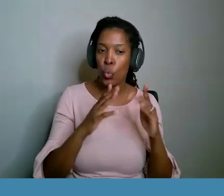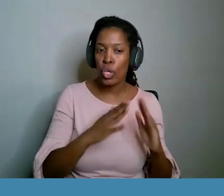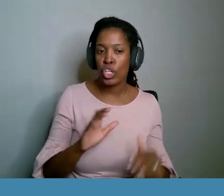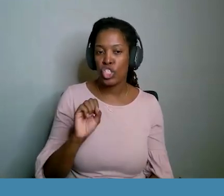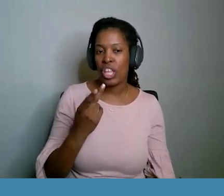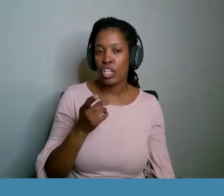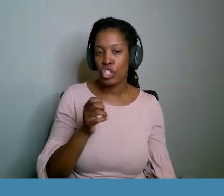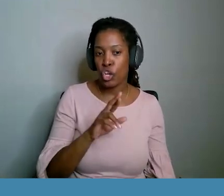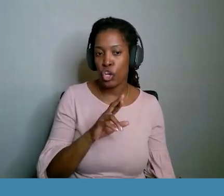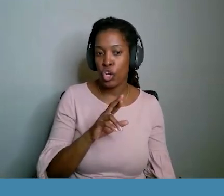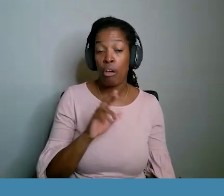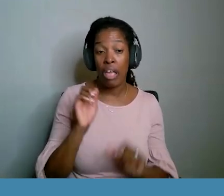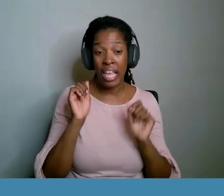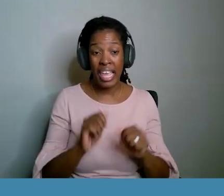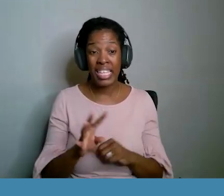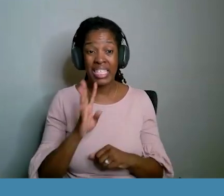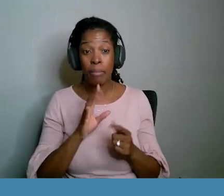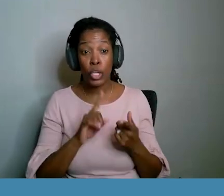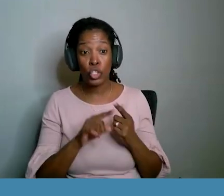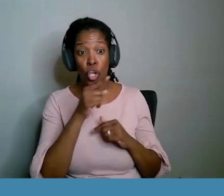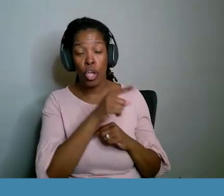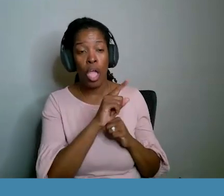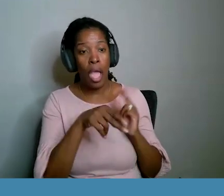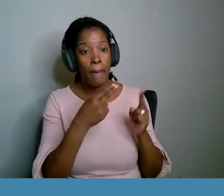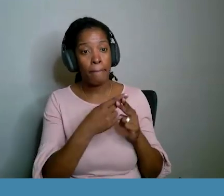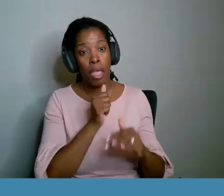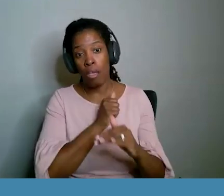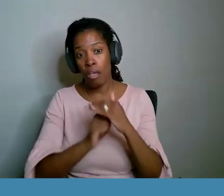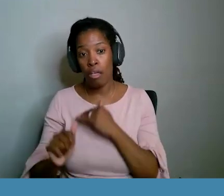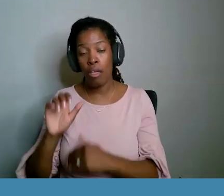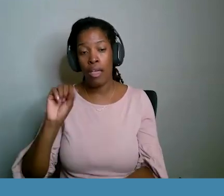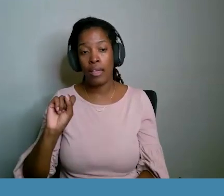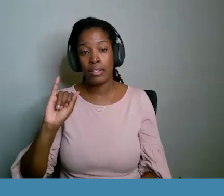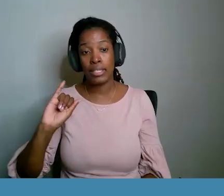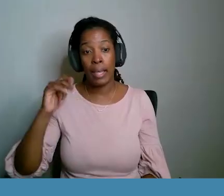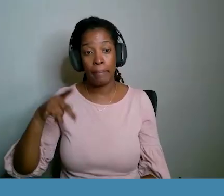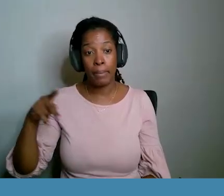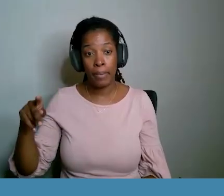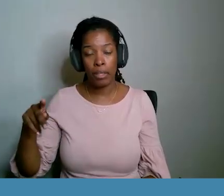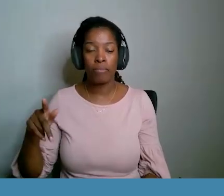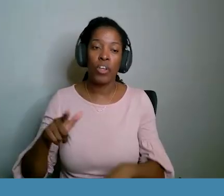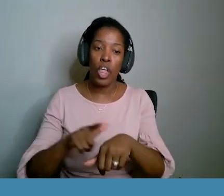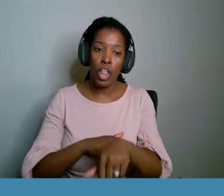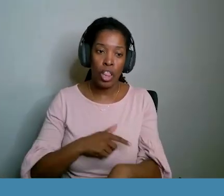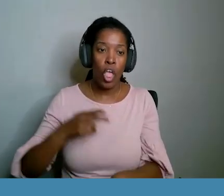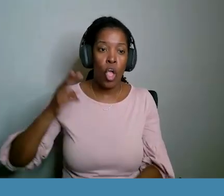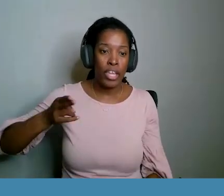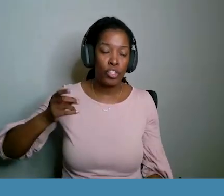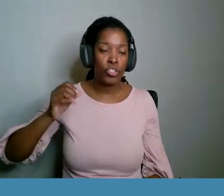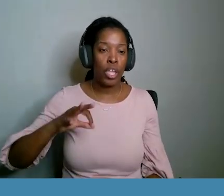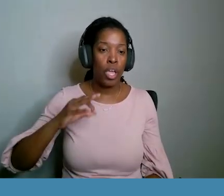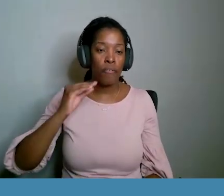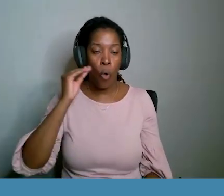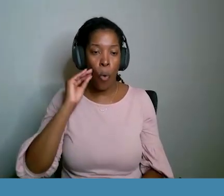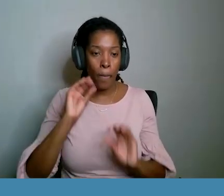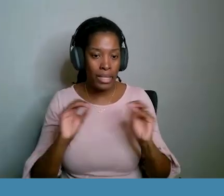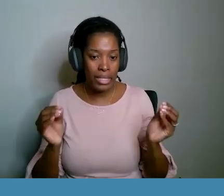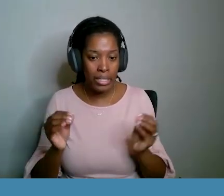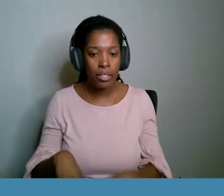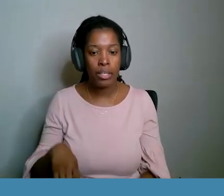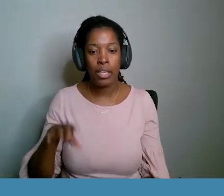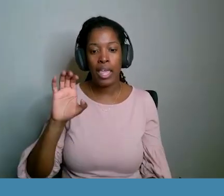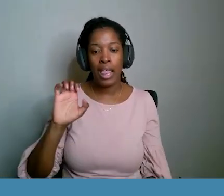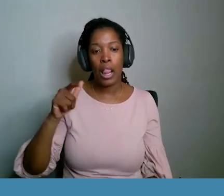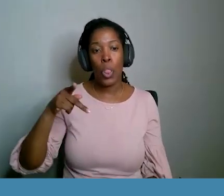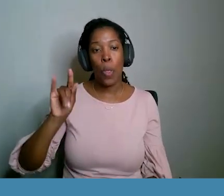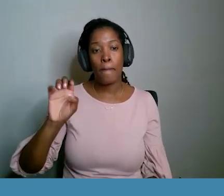Can they speak with somebody about how to get her into a SIPP? She has a long history of homelessness, elopement,